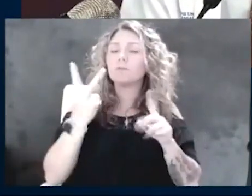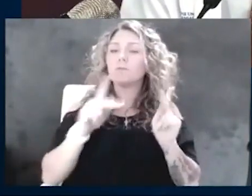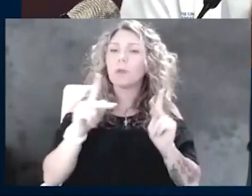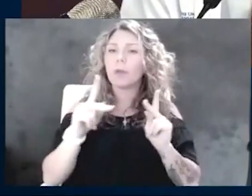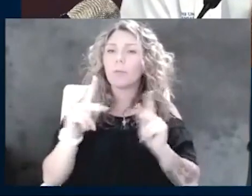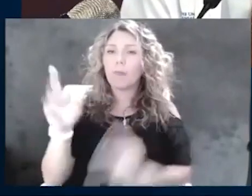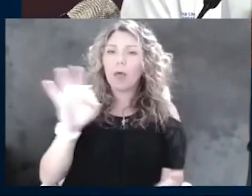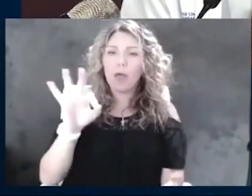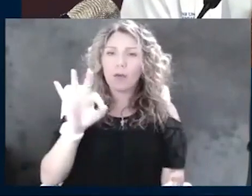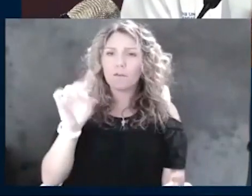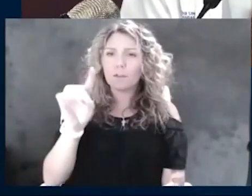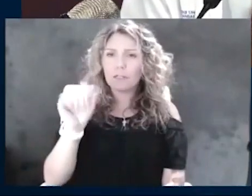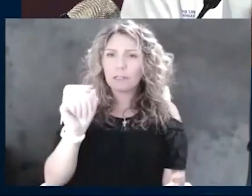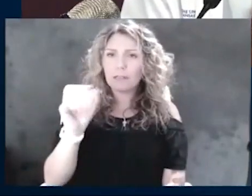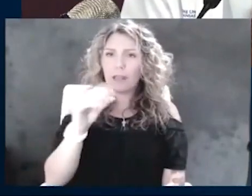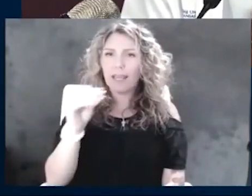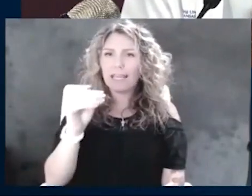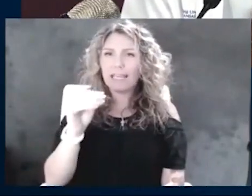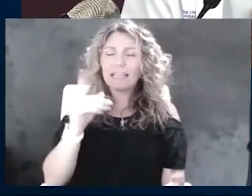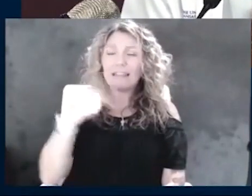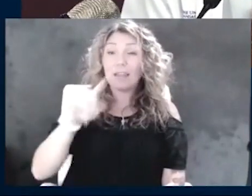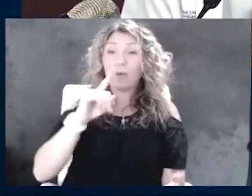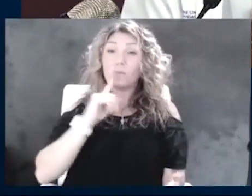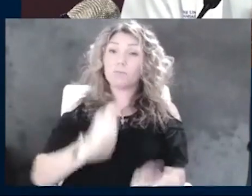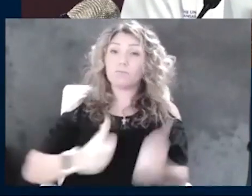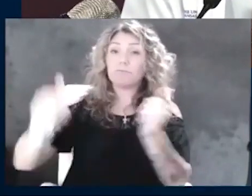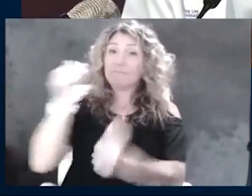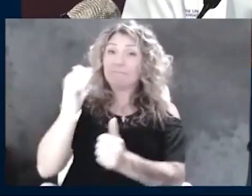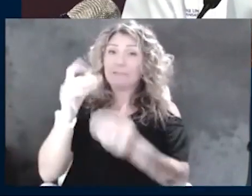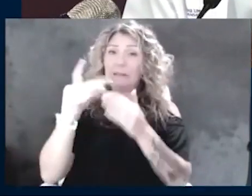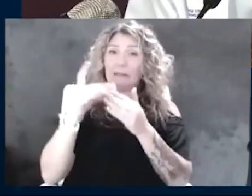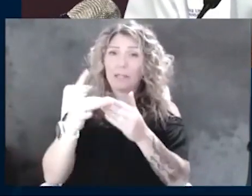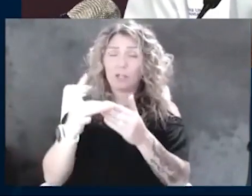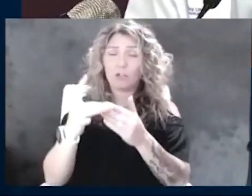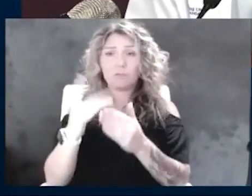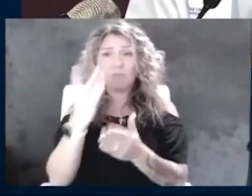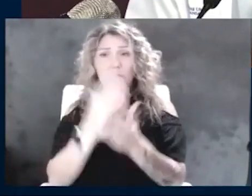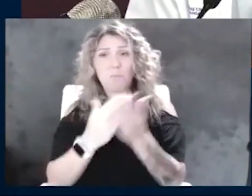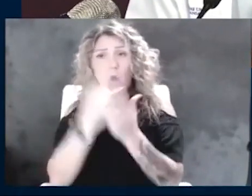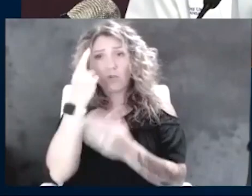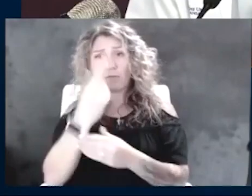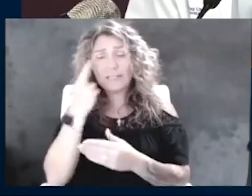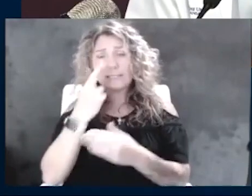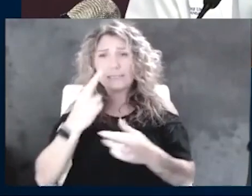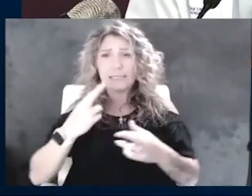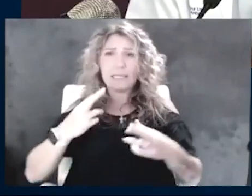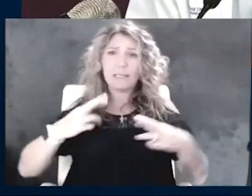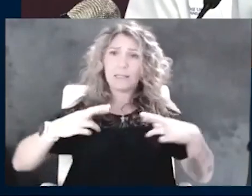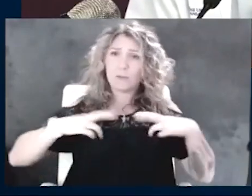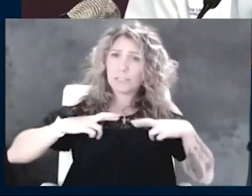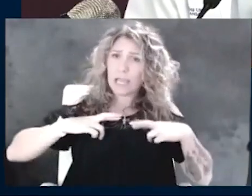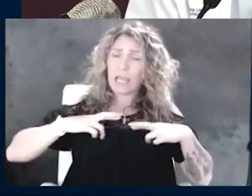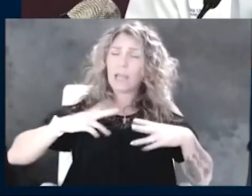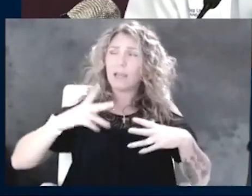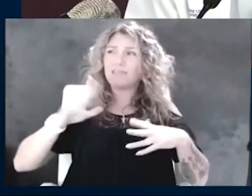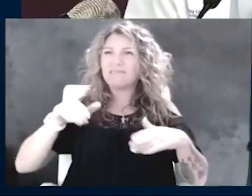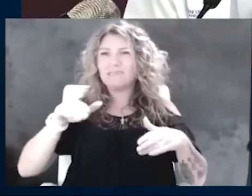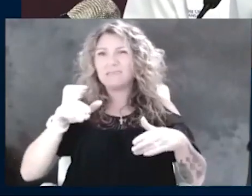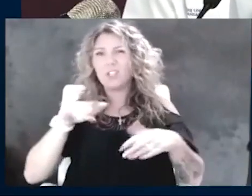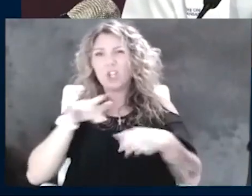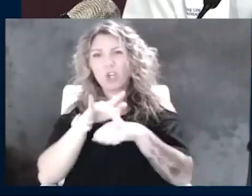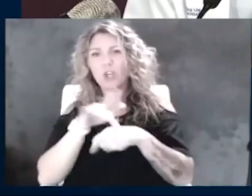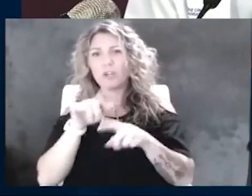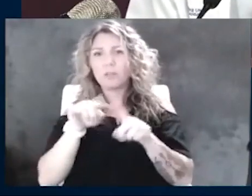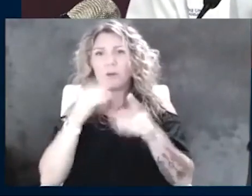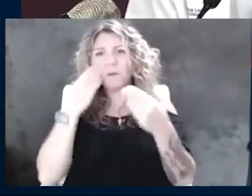more senior leaders from the FDA. And part of the reason they resigned, one was retire early, but I think also they were saying, gosh, we're not sure about the booster shot.